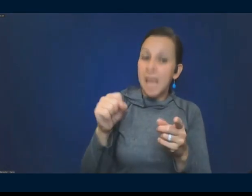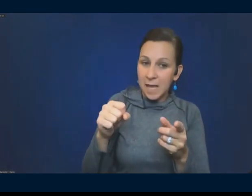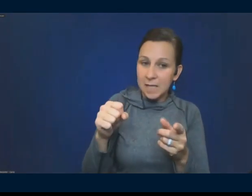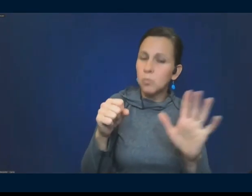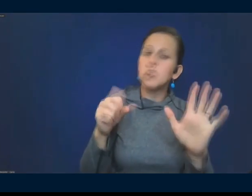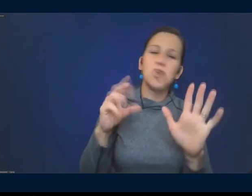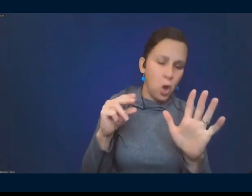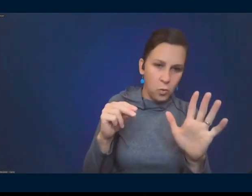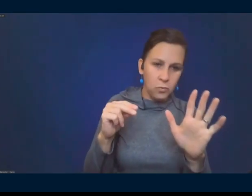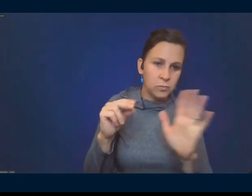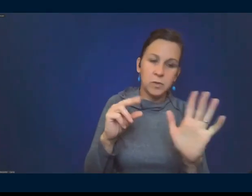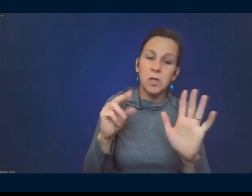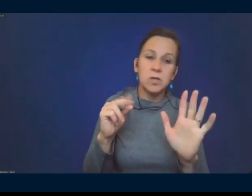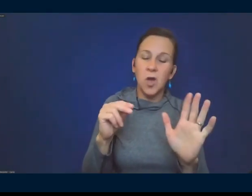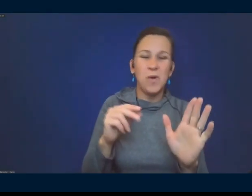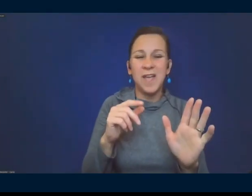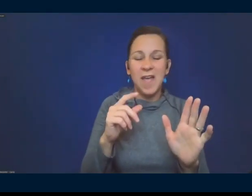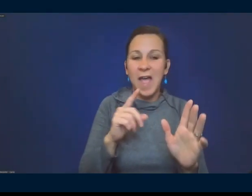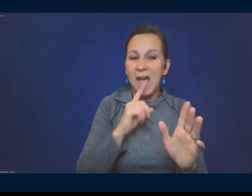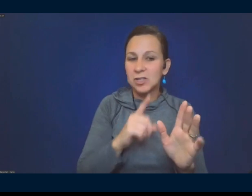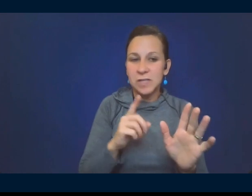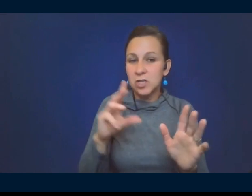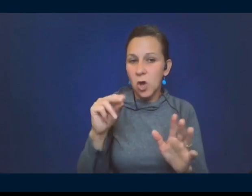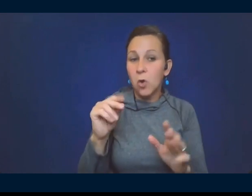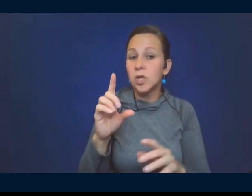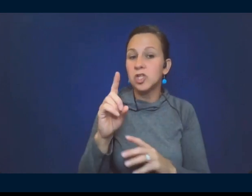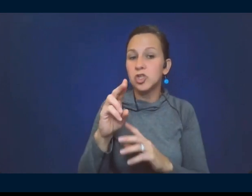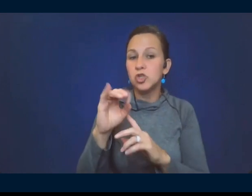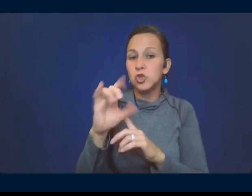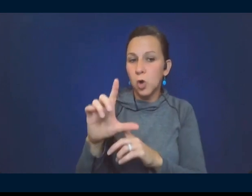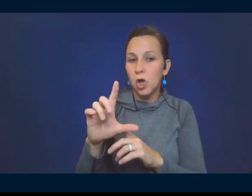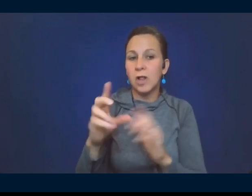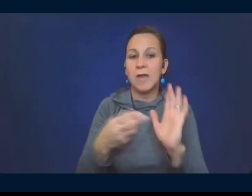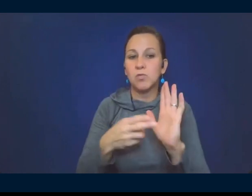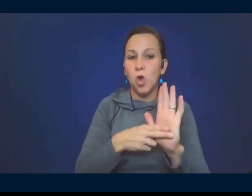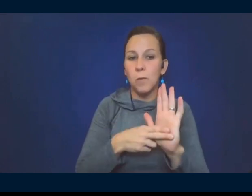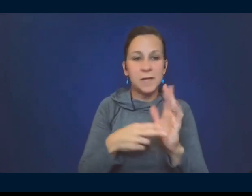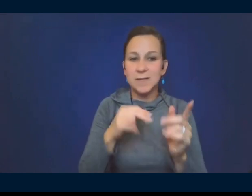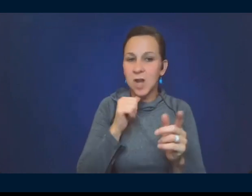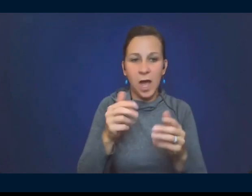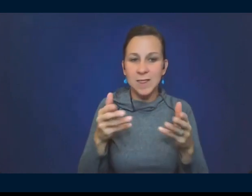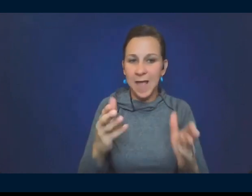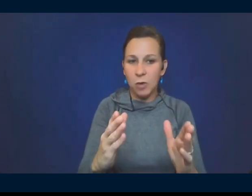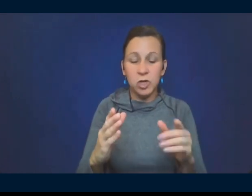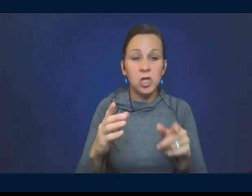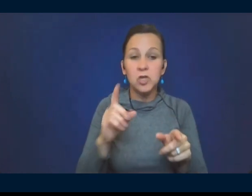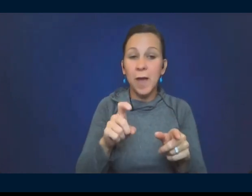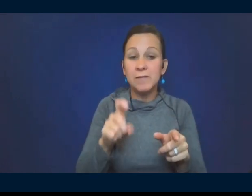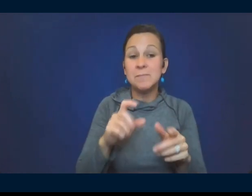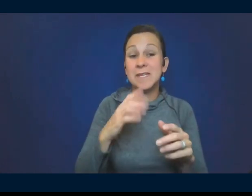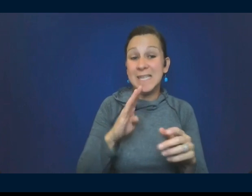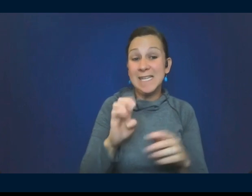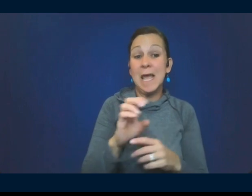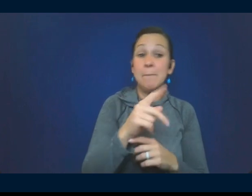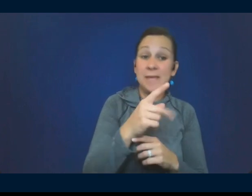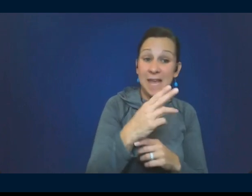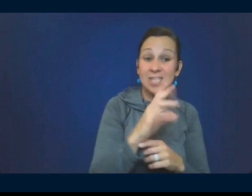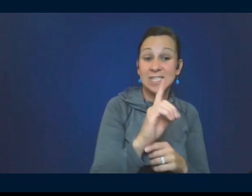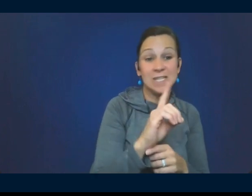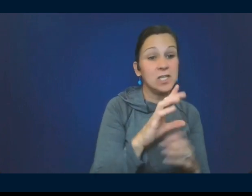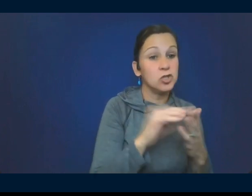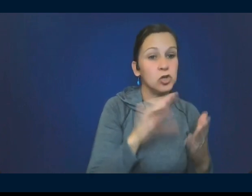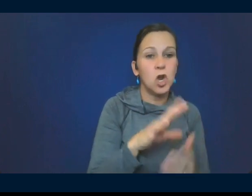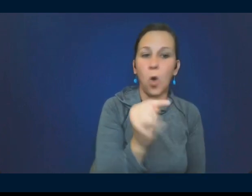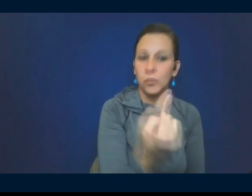No, and unfortunately, dual enrollment is not allowed. You have to be a PhD student only in order to be